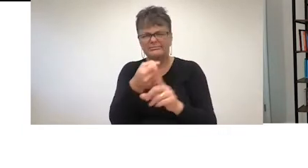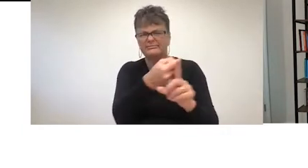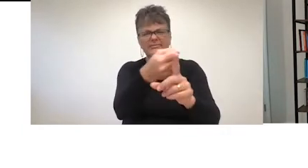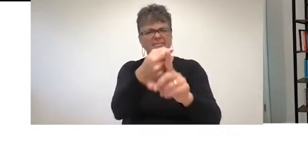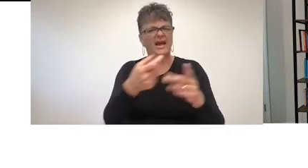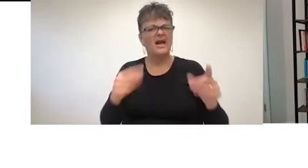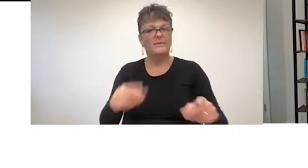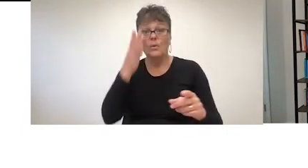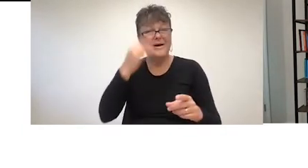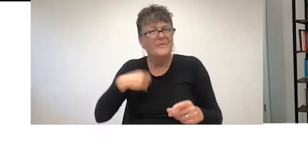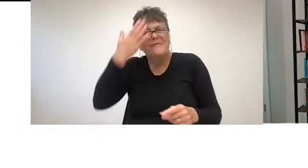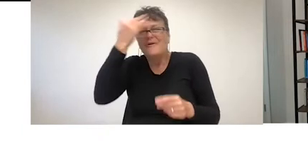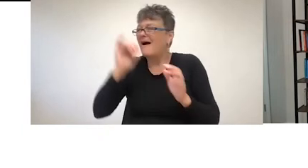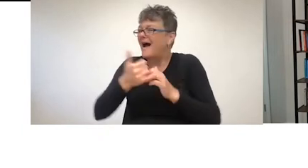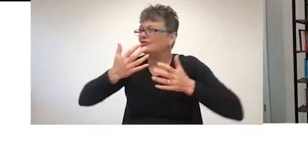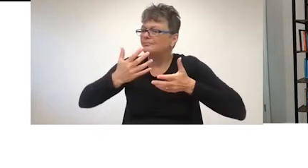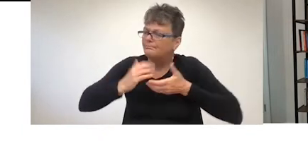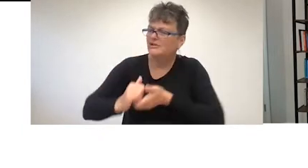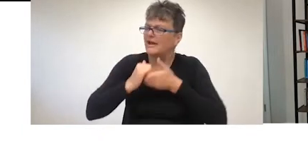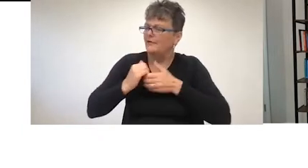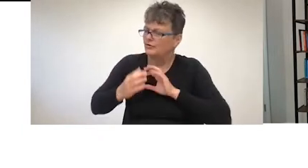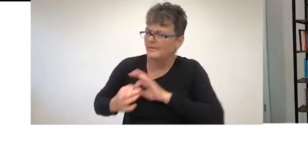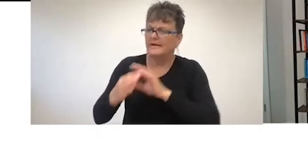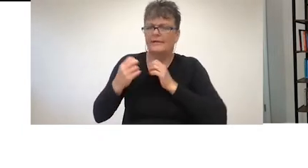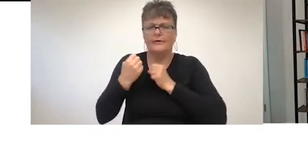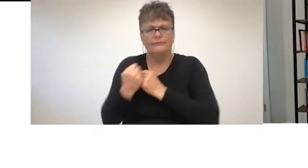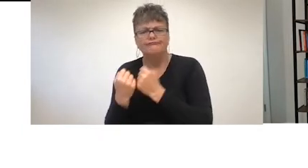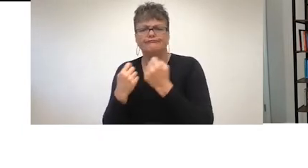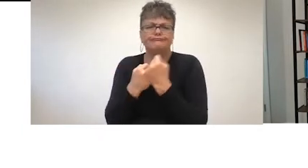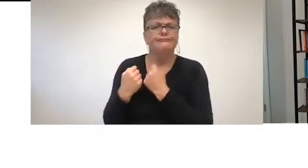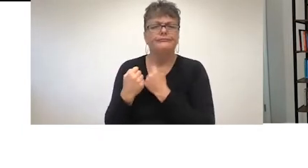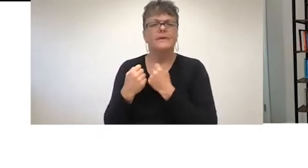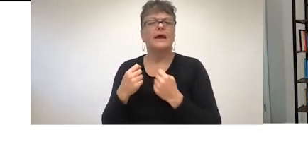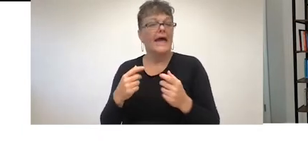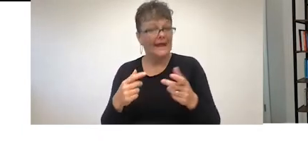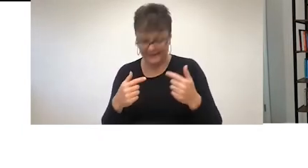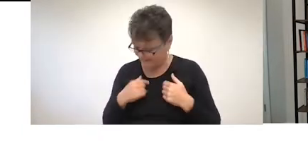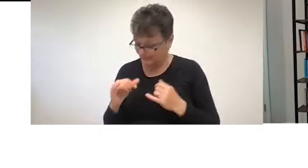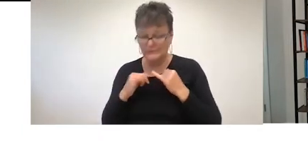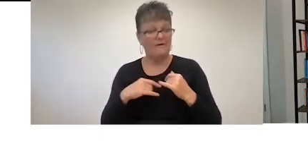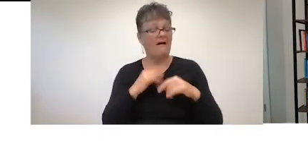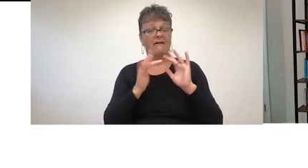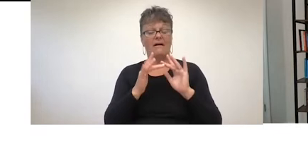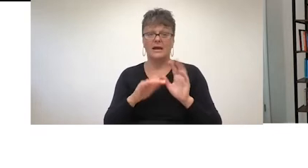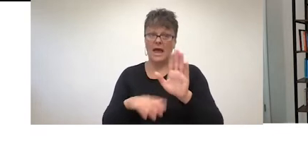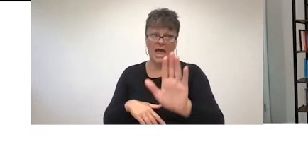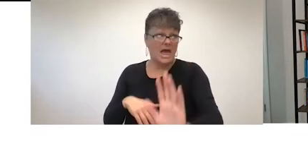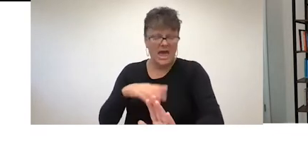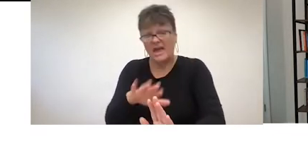of time talking with faculty like you. And here's the refrain that I keep on hearing. Our students have forgotten how to be